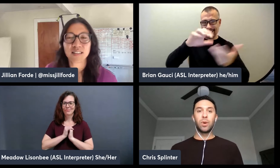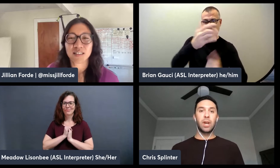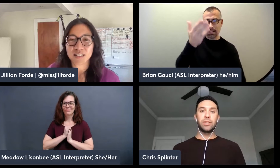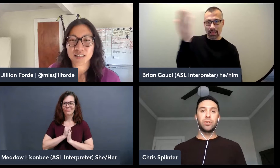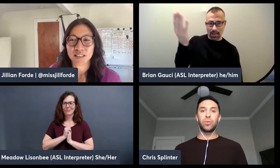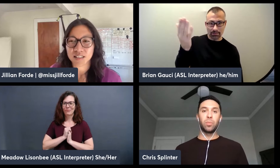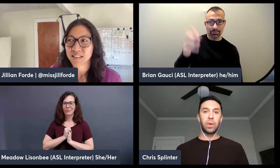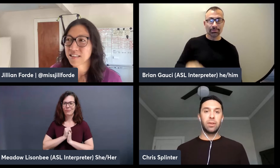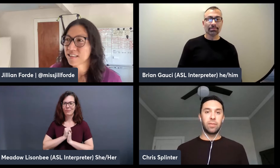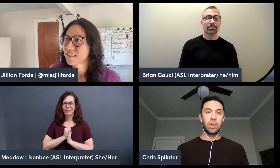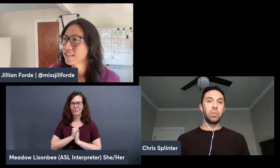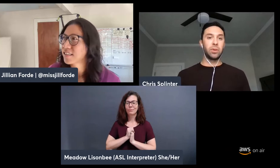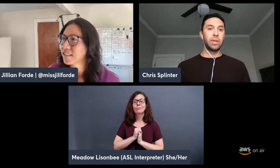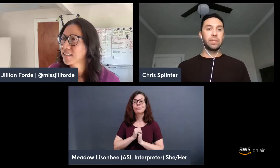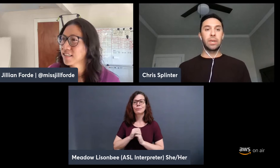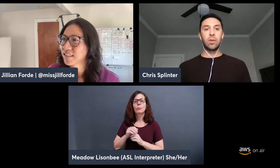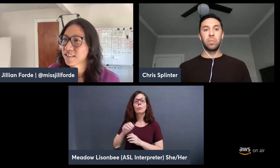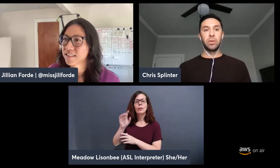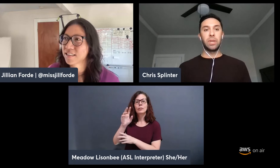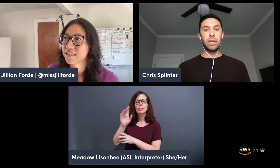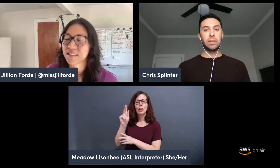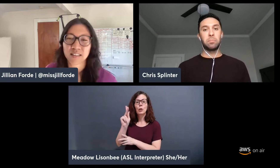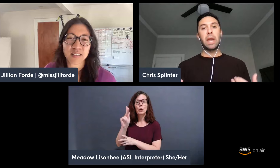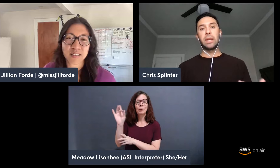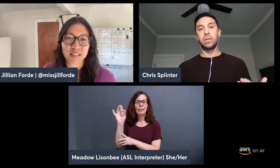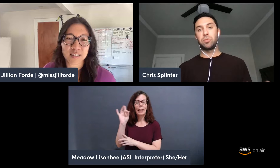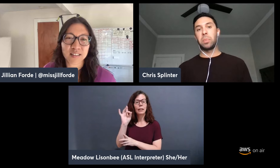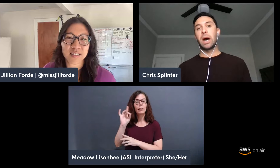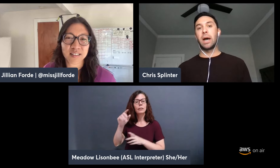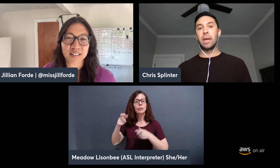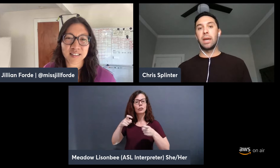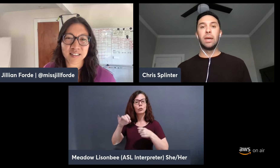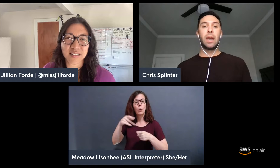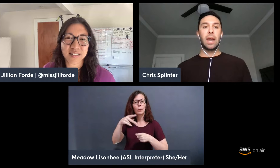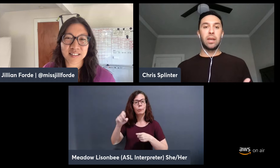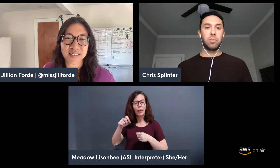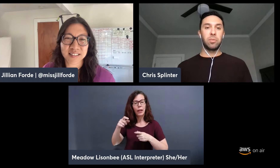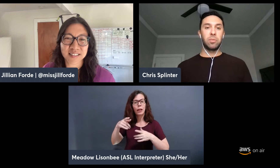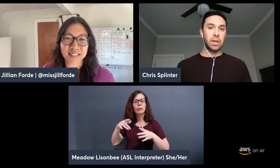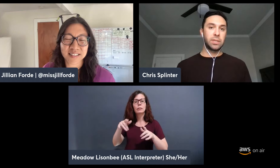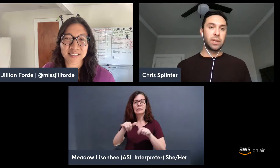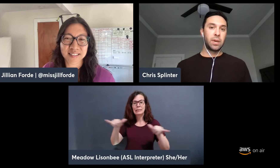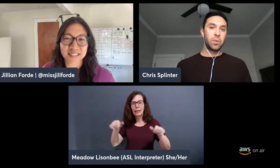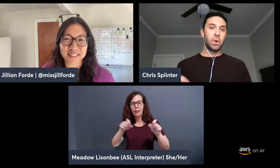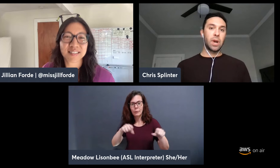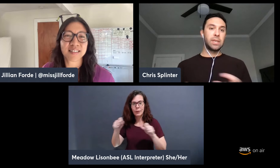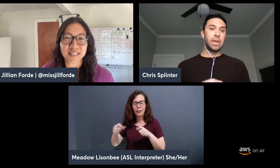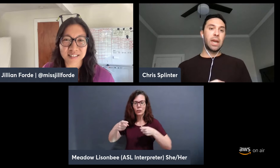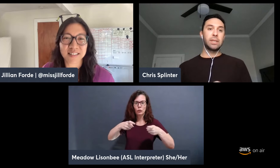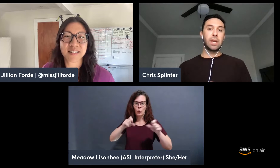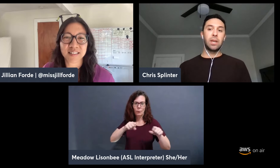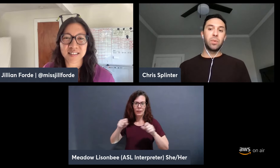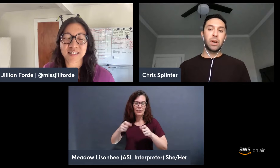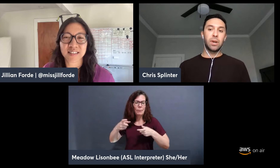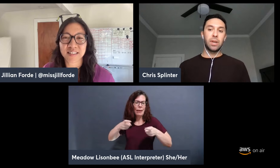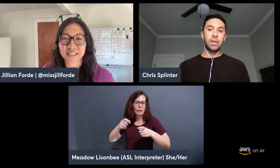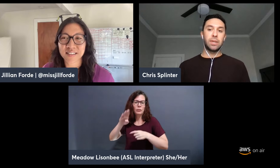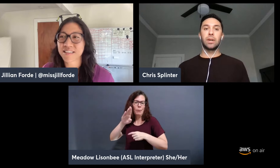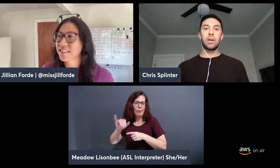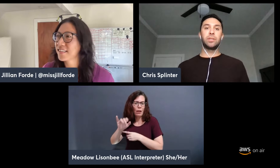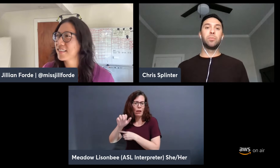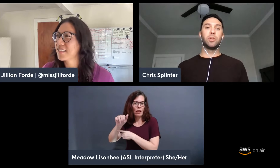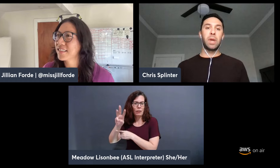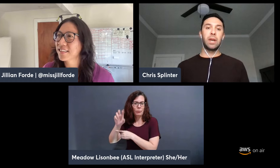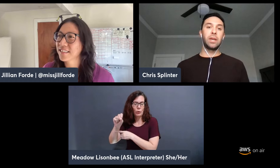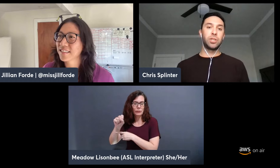that Kubernetes control plane availability and scalability is managed by AWS, whereas EKS Anywhere is